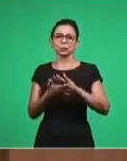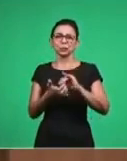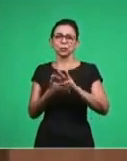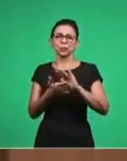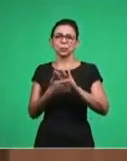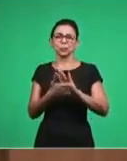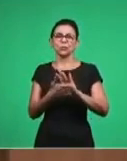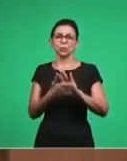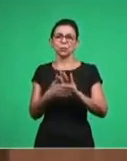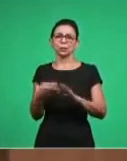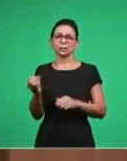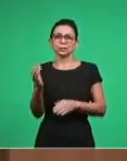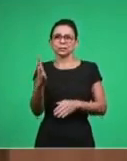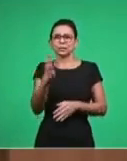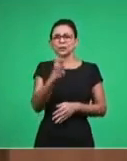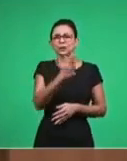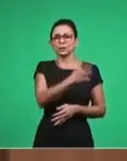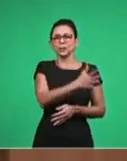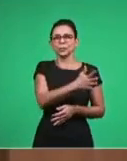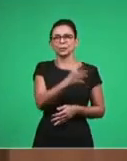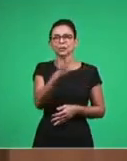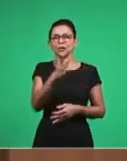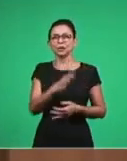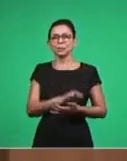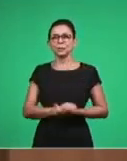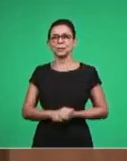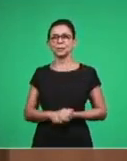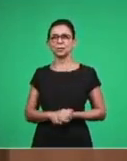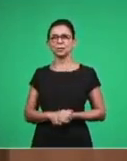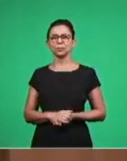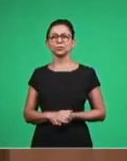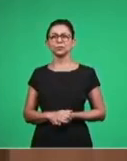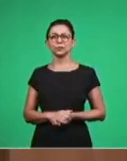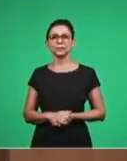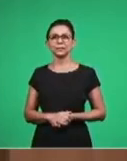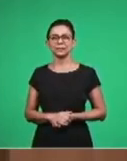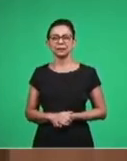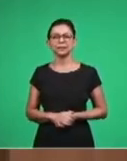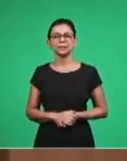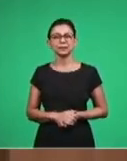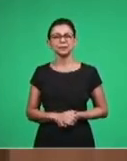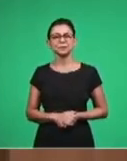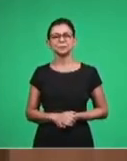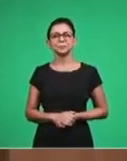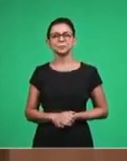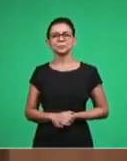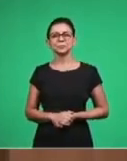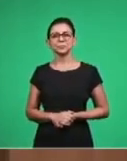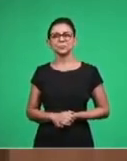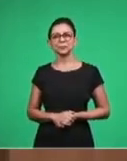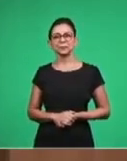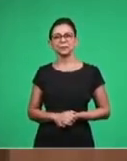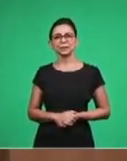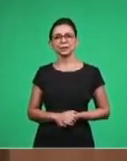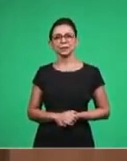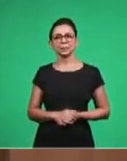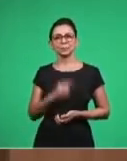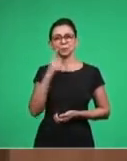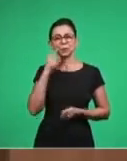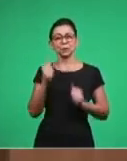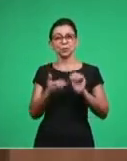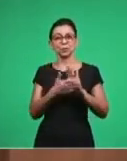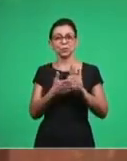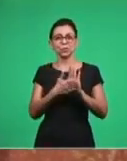Now we're going to introduce a new animation for a children's song that we have been showing